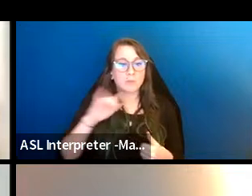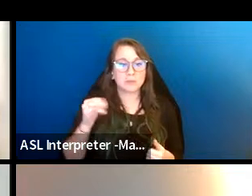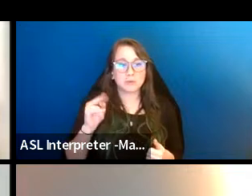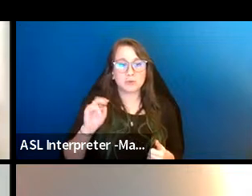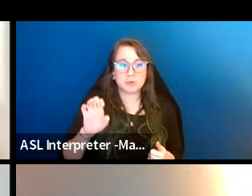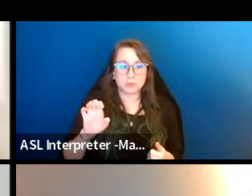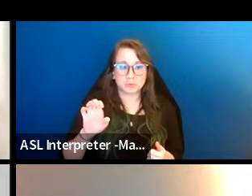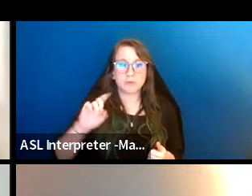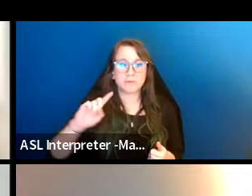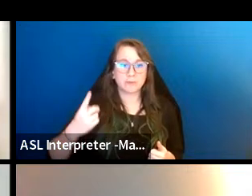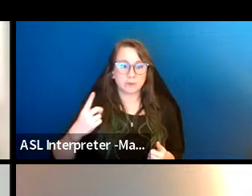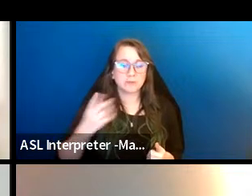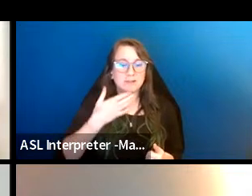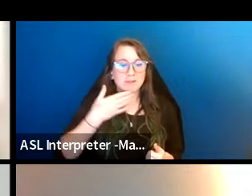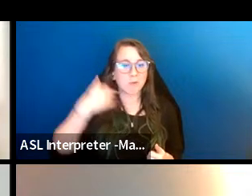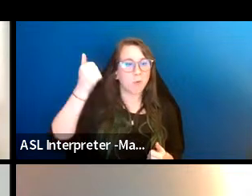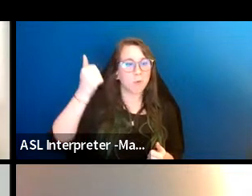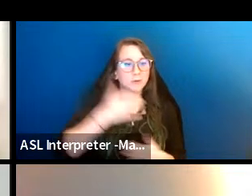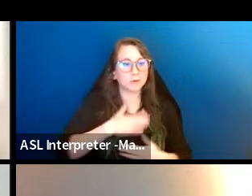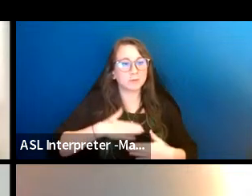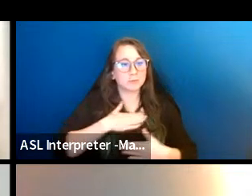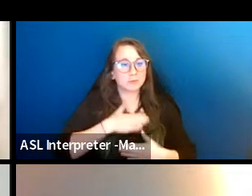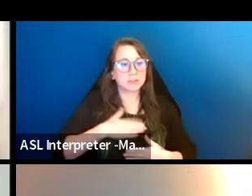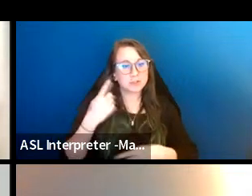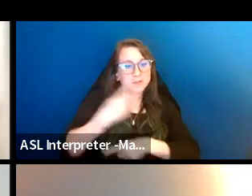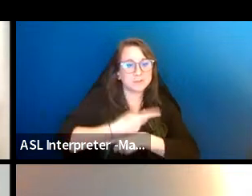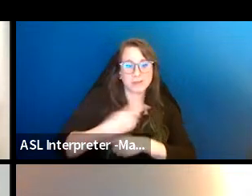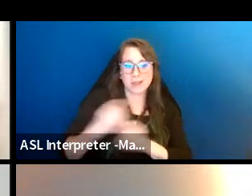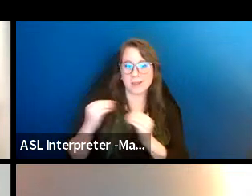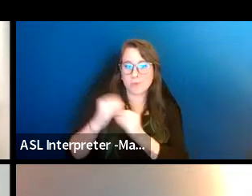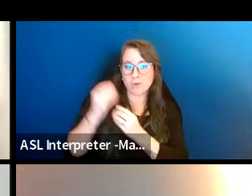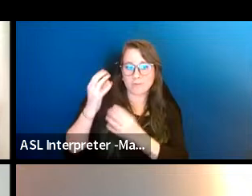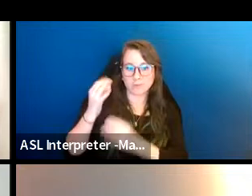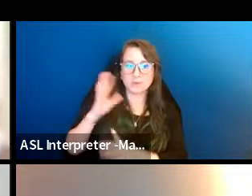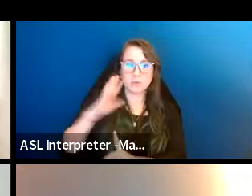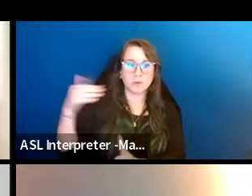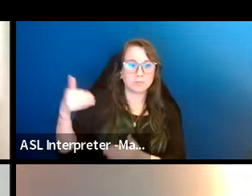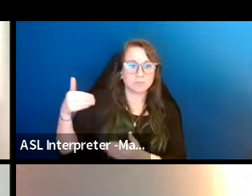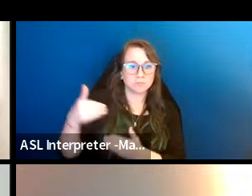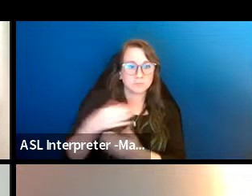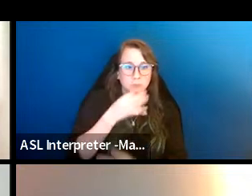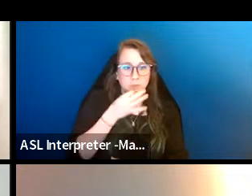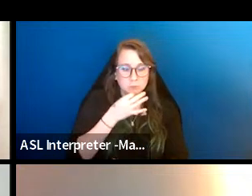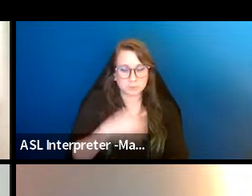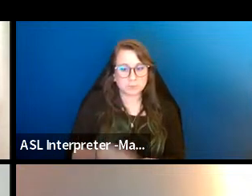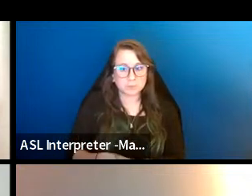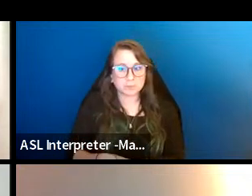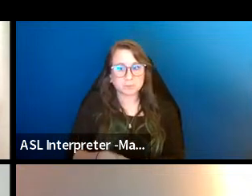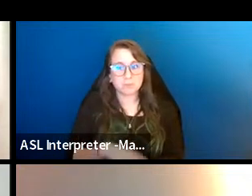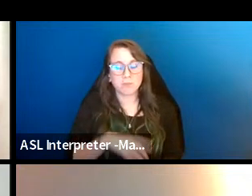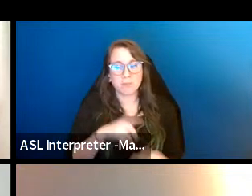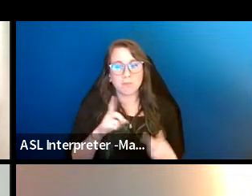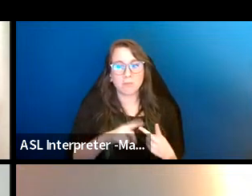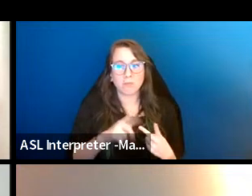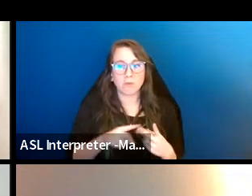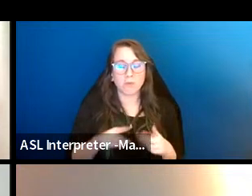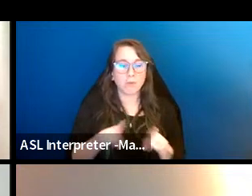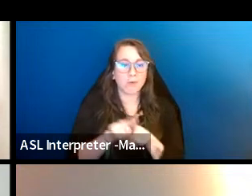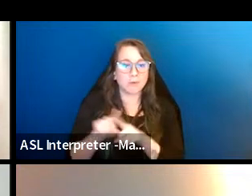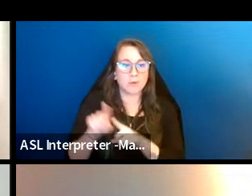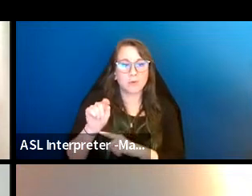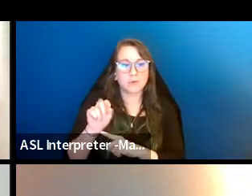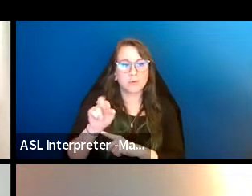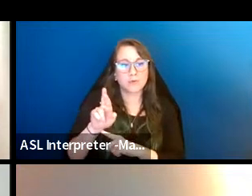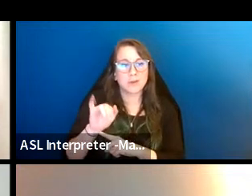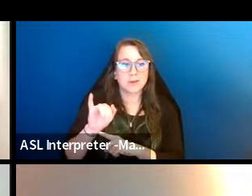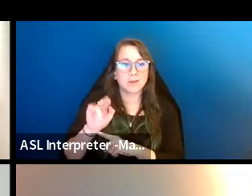which will be an Elder Appreciation Day, which more information to come, as well as Trinidad Day, looking